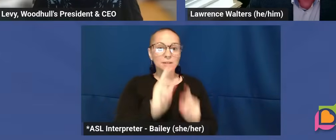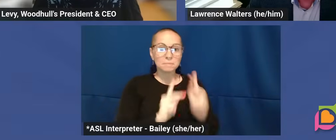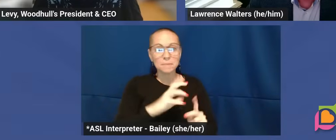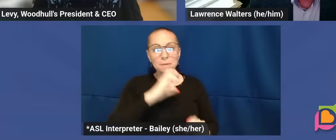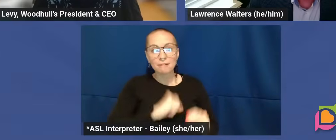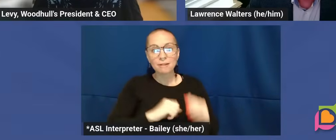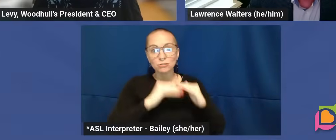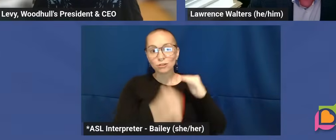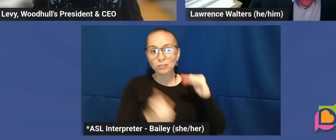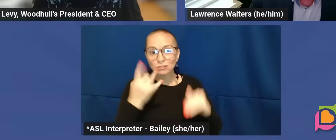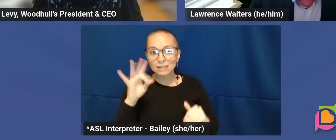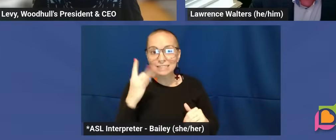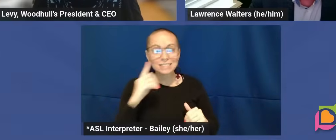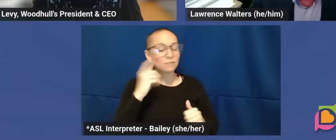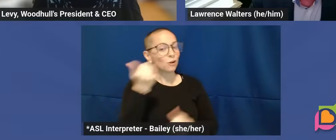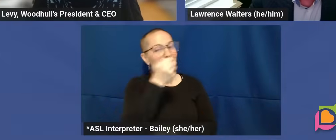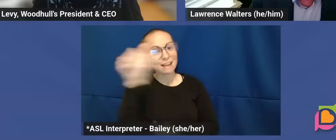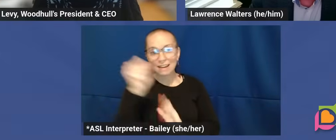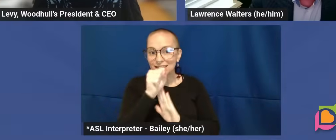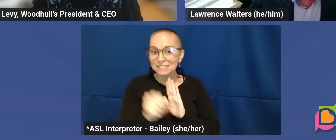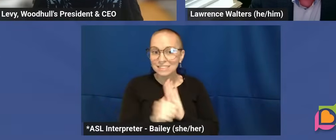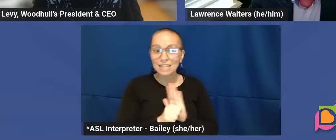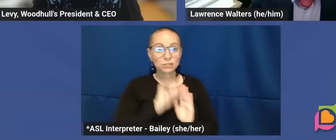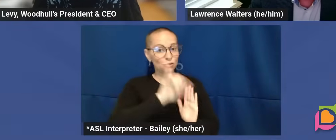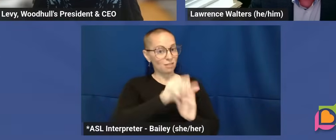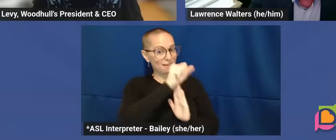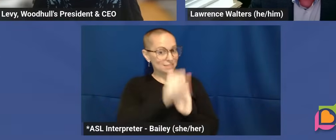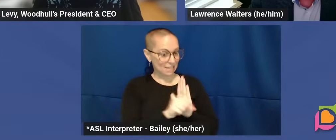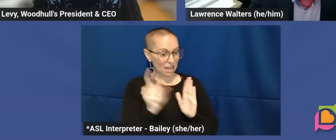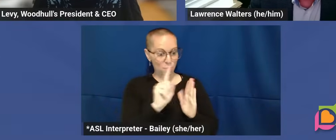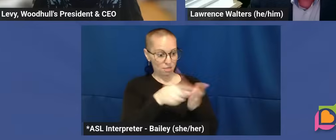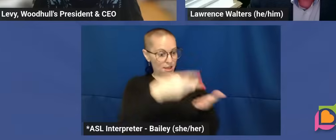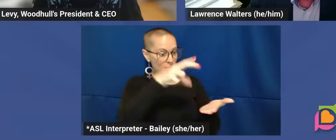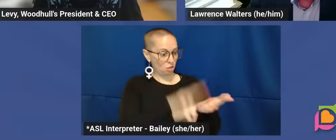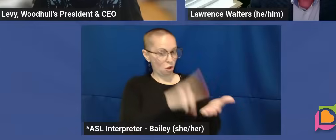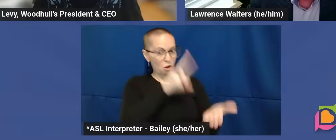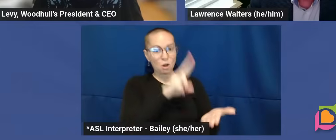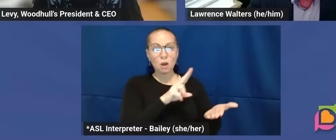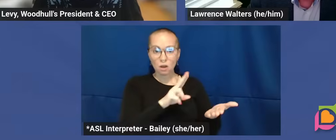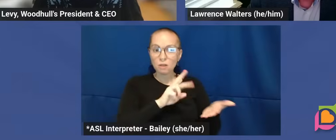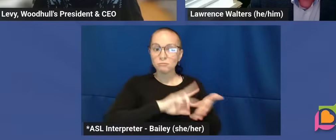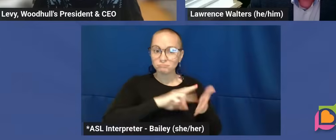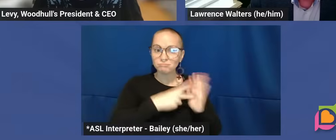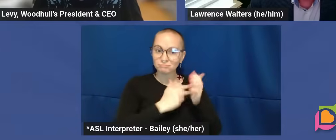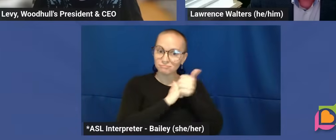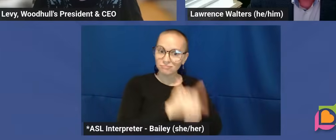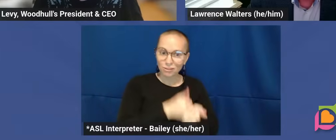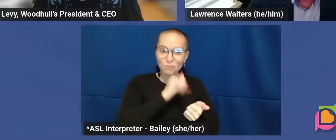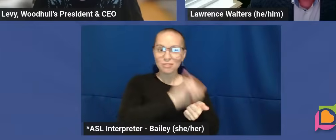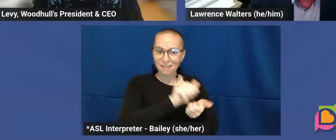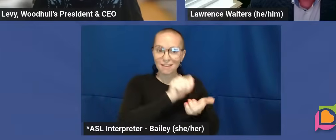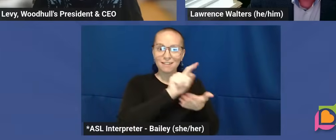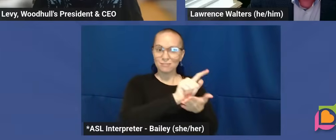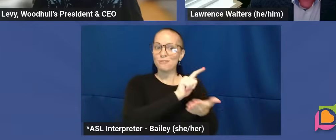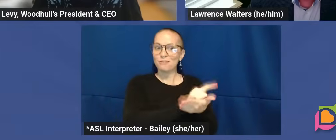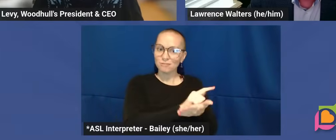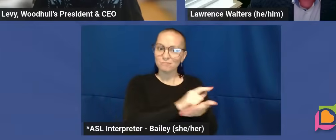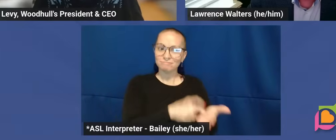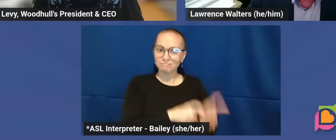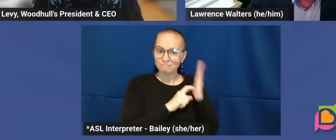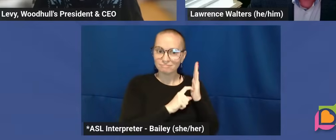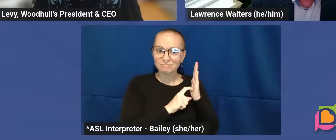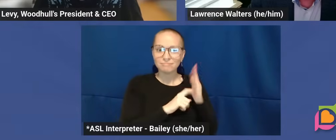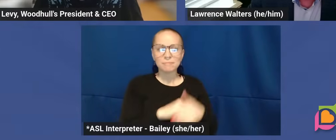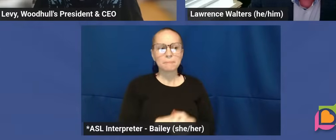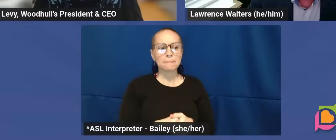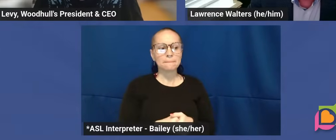particular state. So it's the state where the user is logging on that's relevant in determining the compliance obligations.